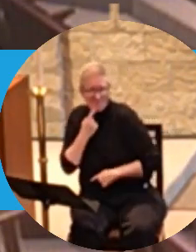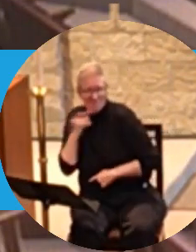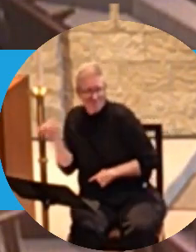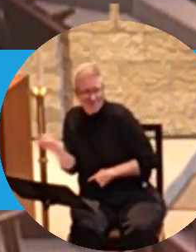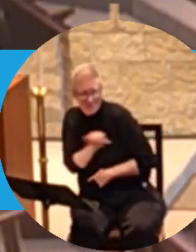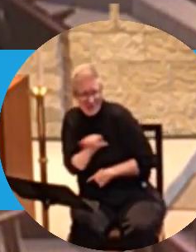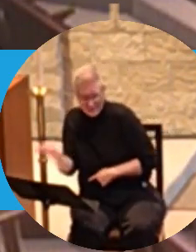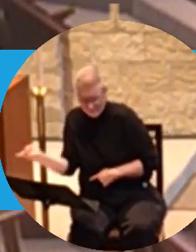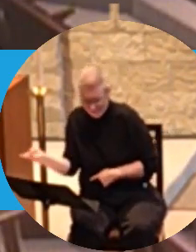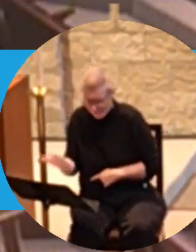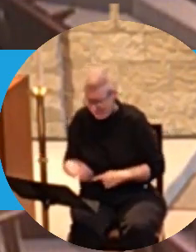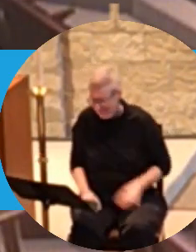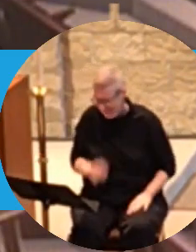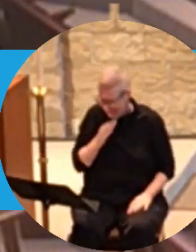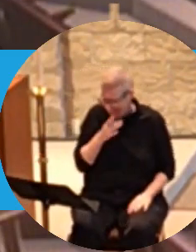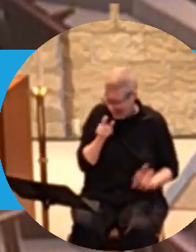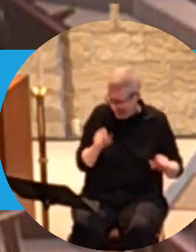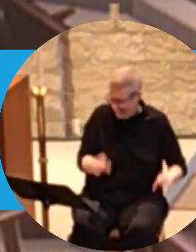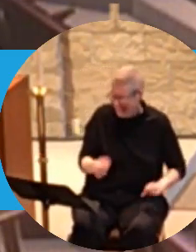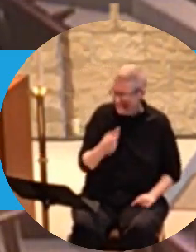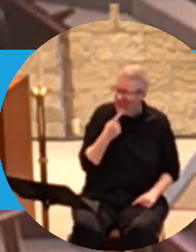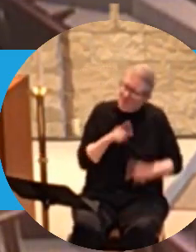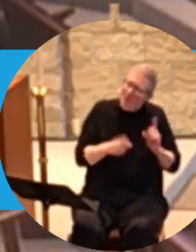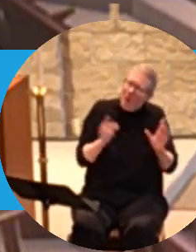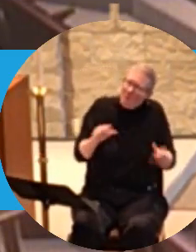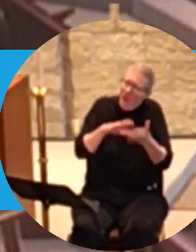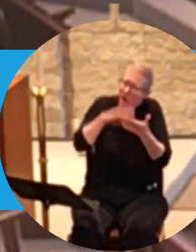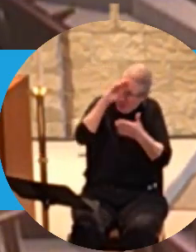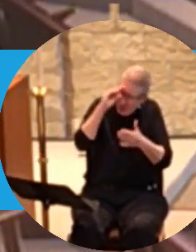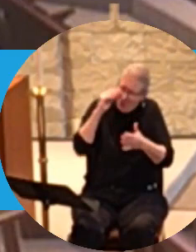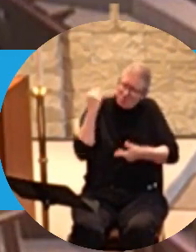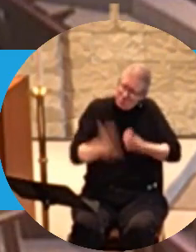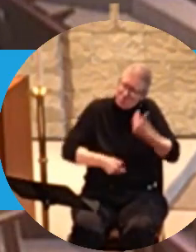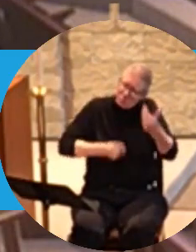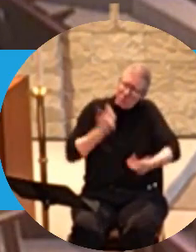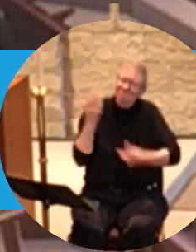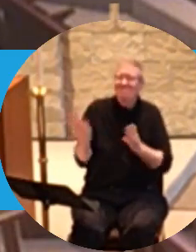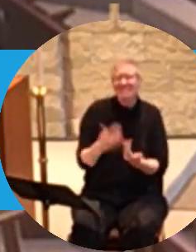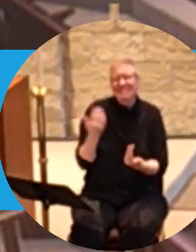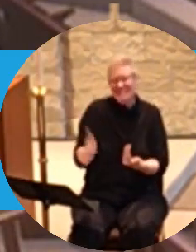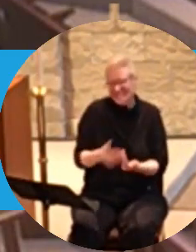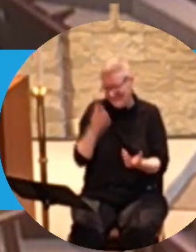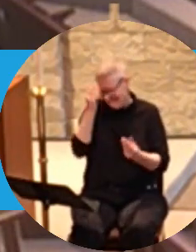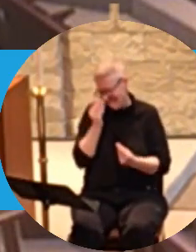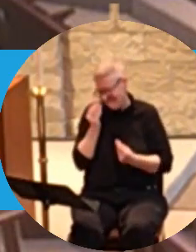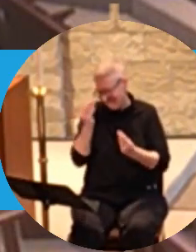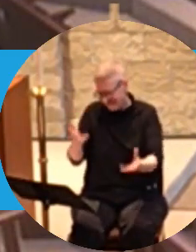can say, but you can learn how to play the game. It's easy.